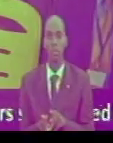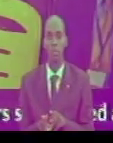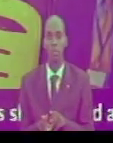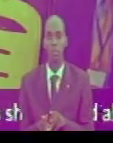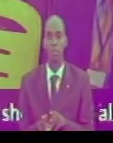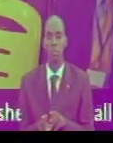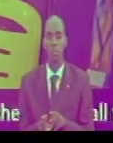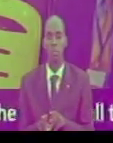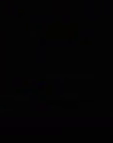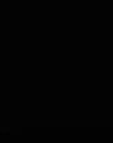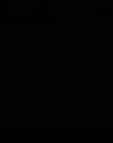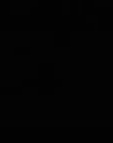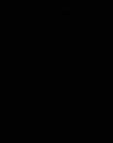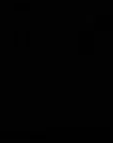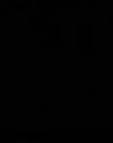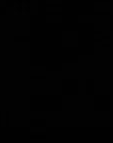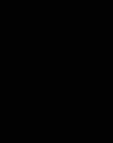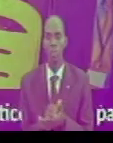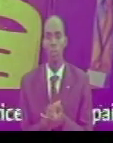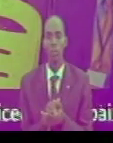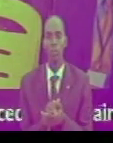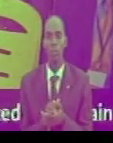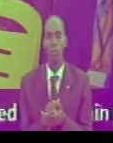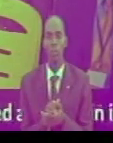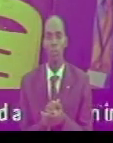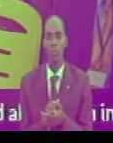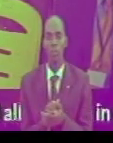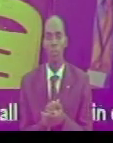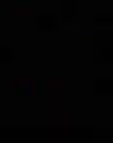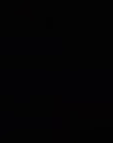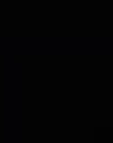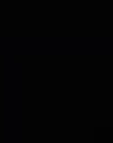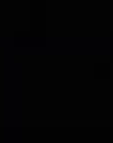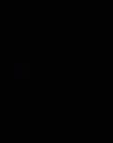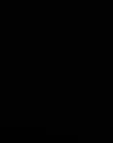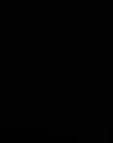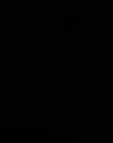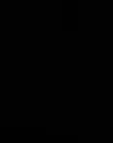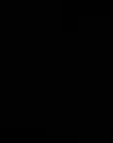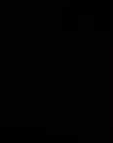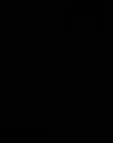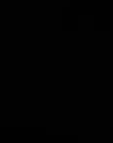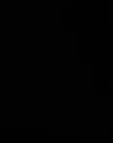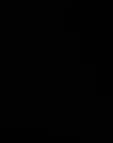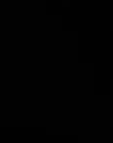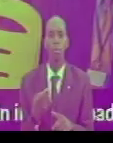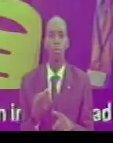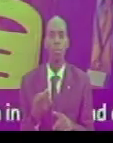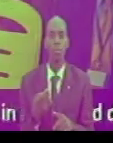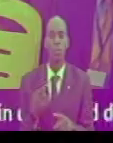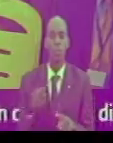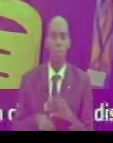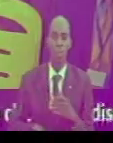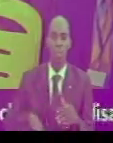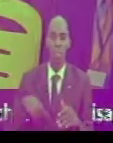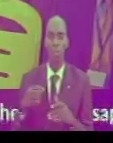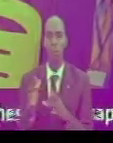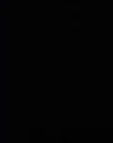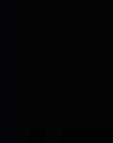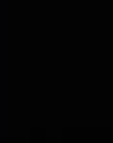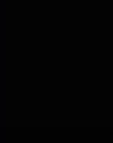down the street. He said he's been having heaviness and serious weakness in his knees. He can't even